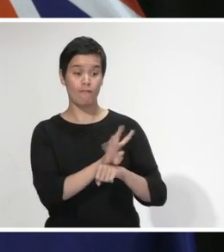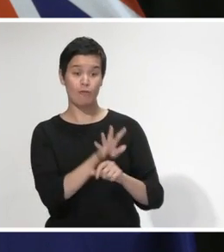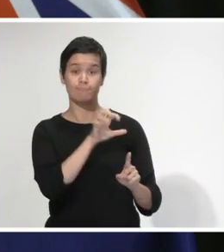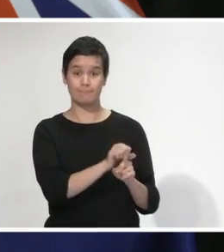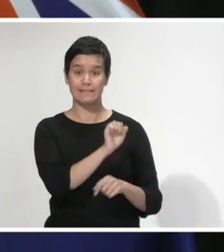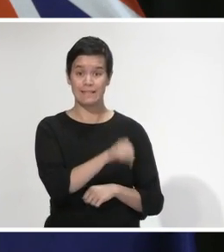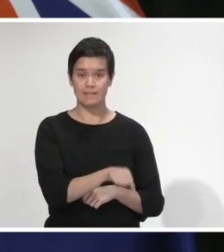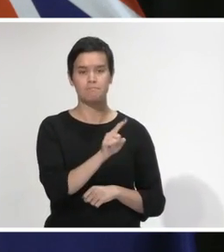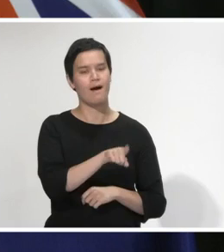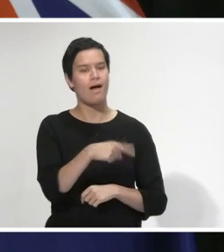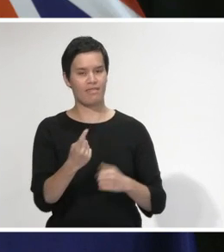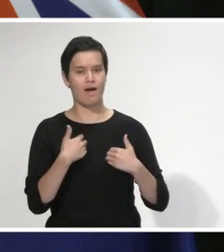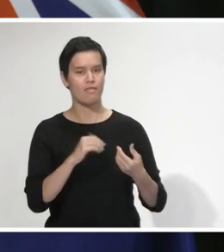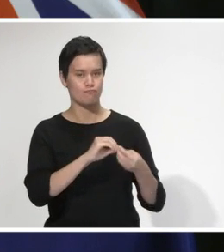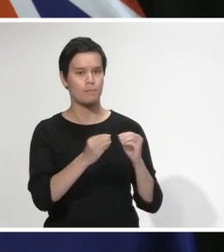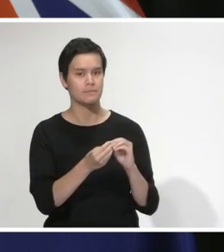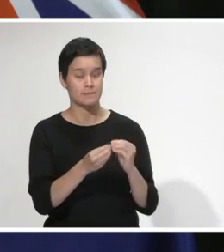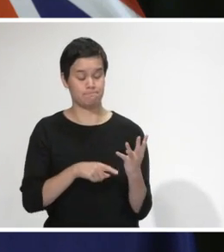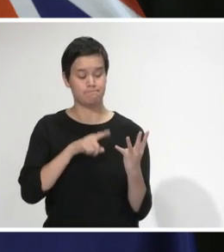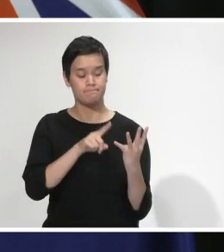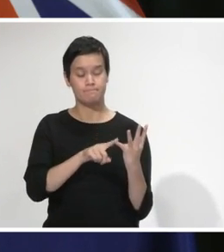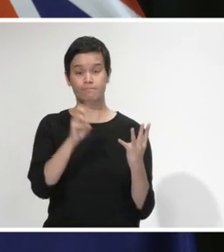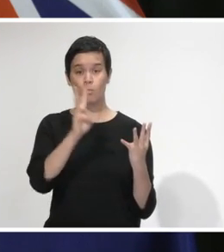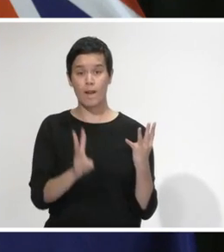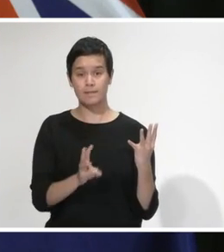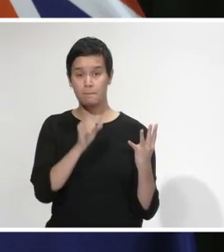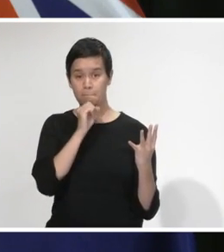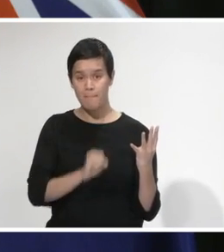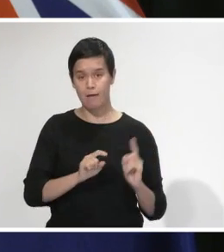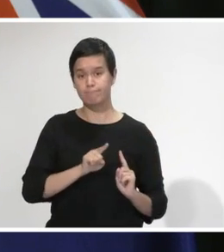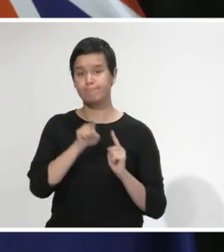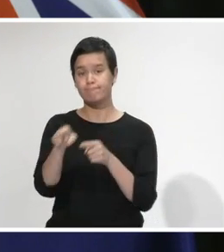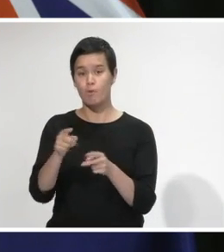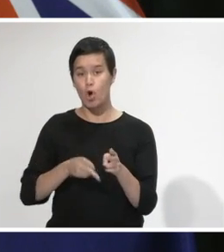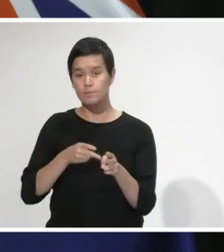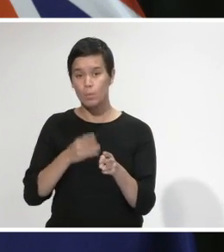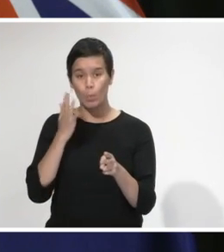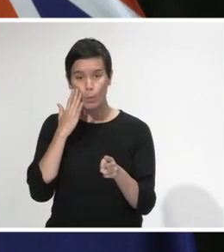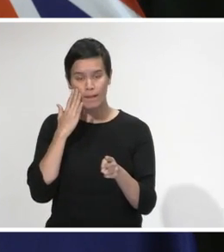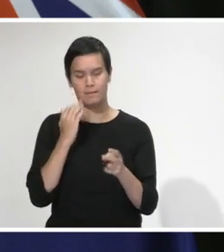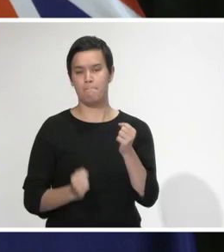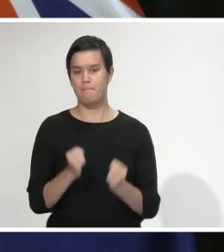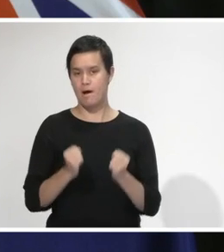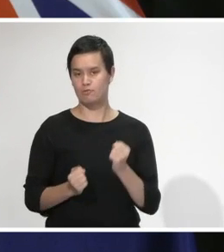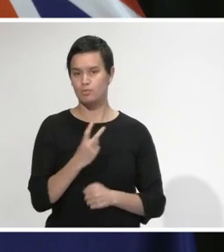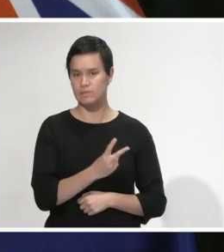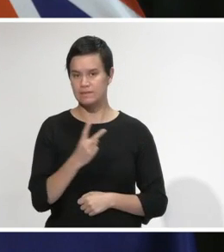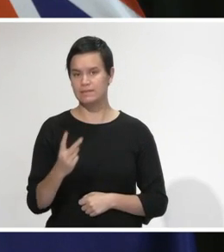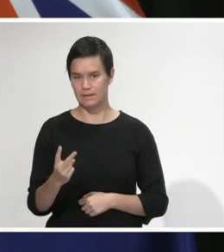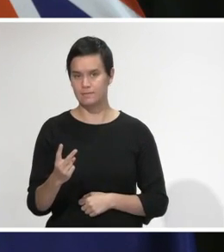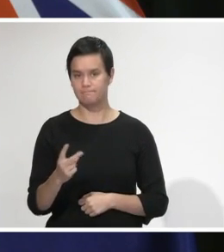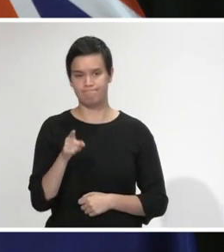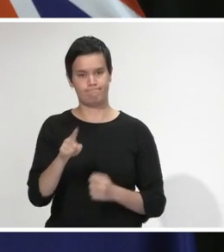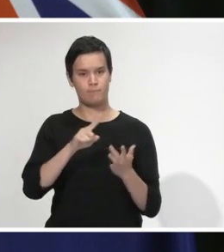in Wellington was admitted to hospital on the 22nd of March and has been quite unwell in ICU for some time. The